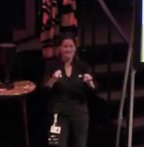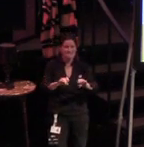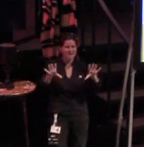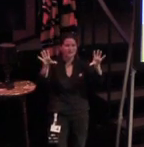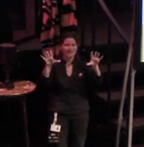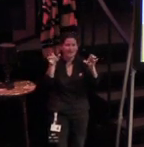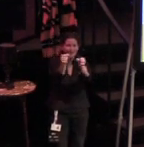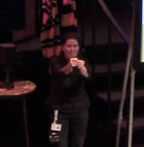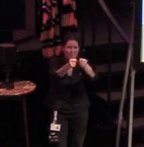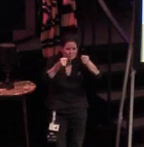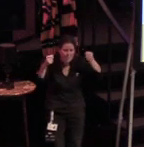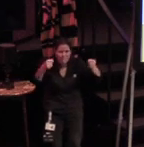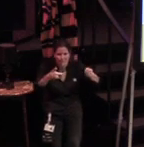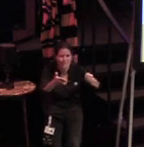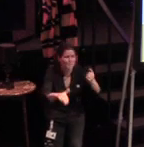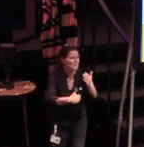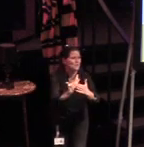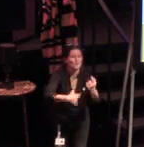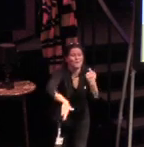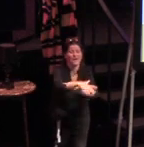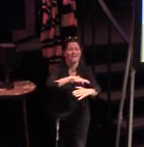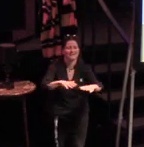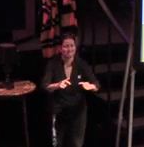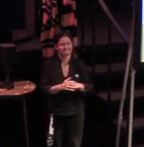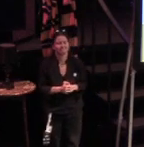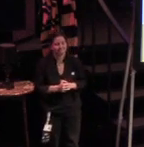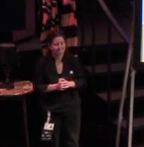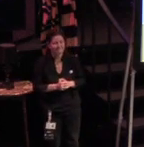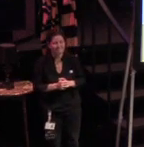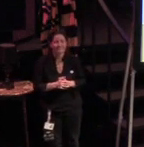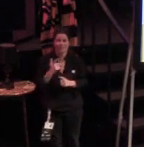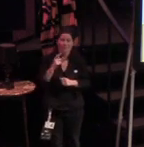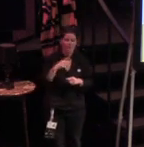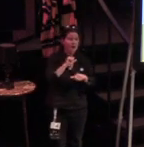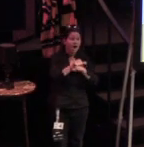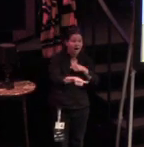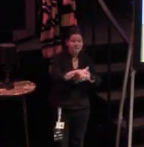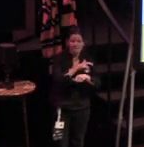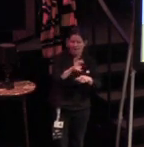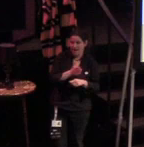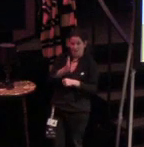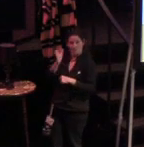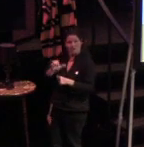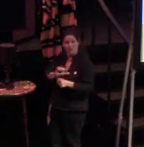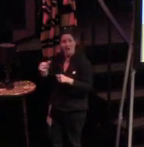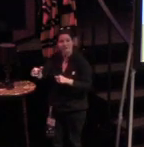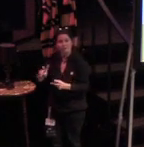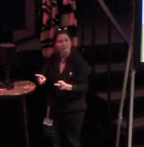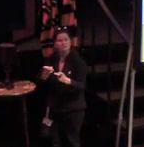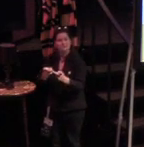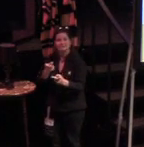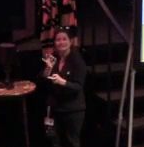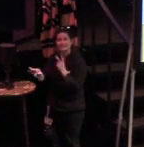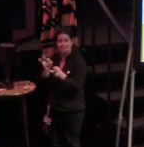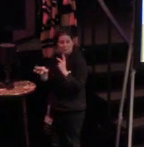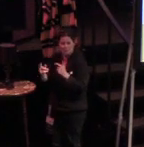the next next day I would week after whatever I went to the second interview and I just I just gosh tat them and I was like this is it